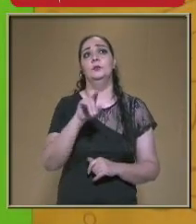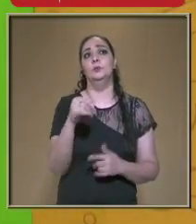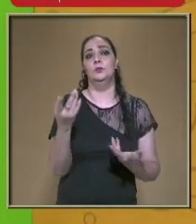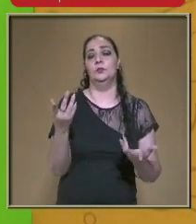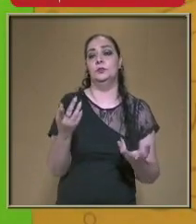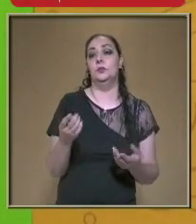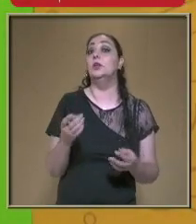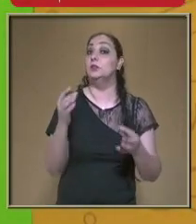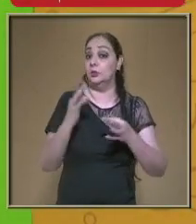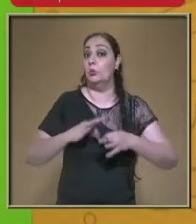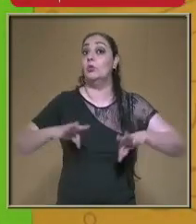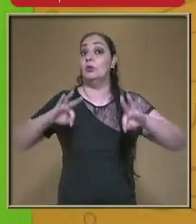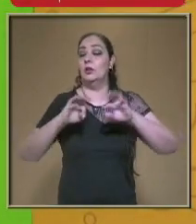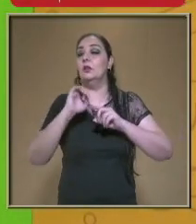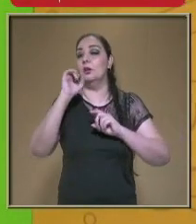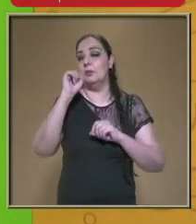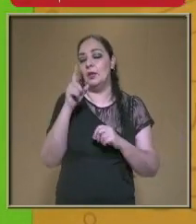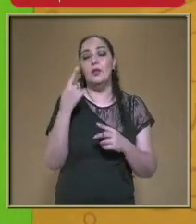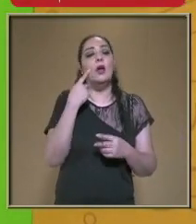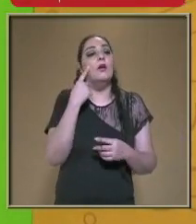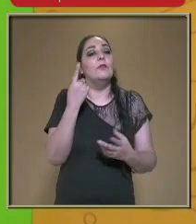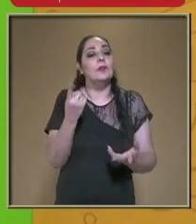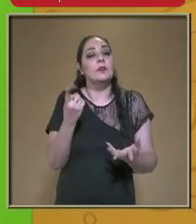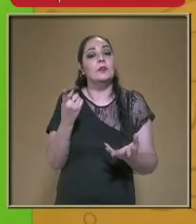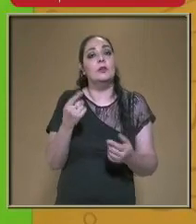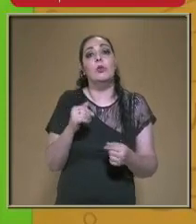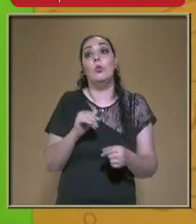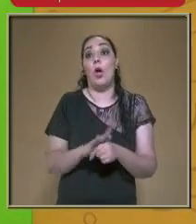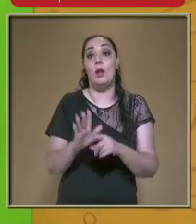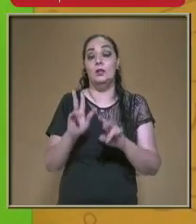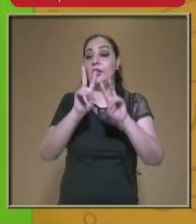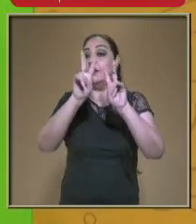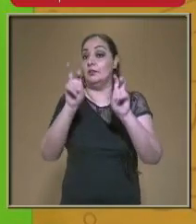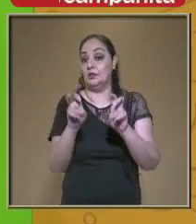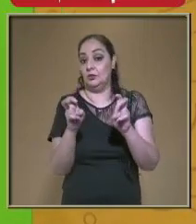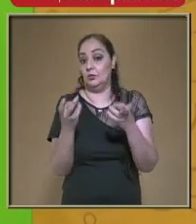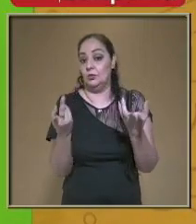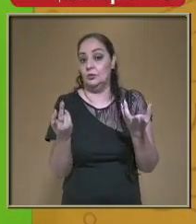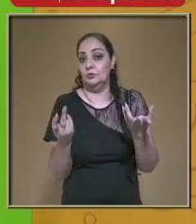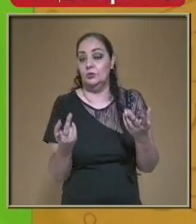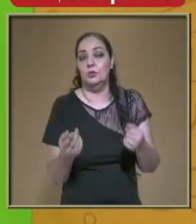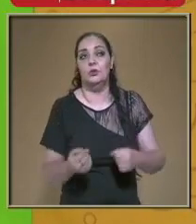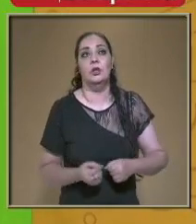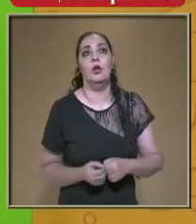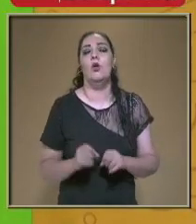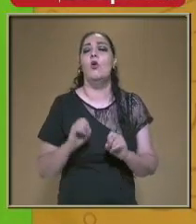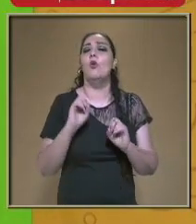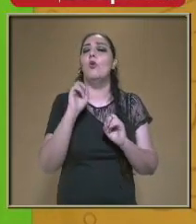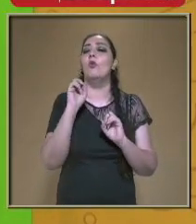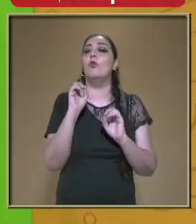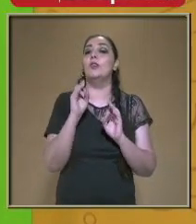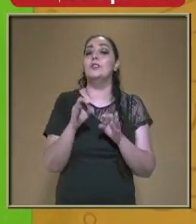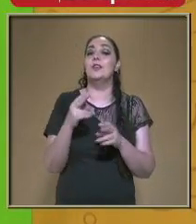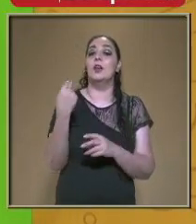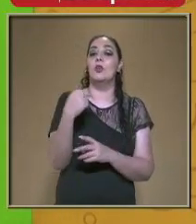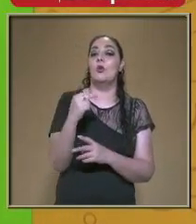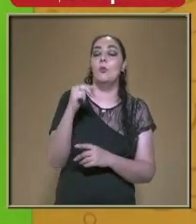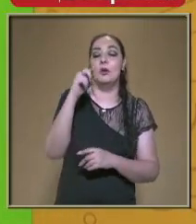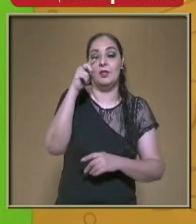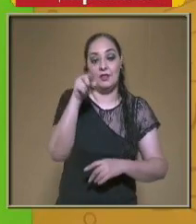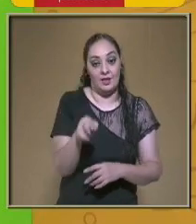it is important to indicate the title. What's the official name of this